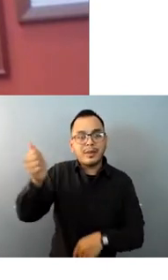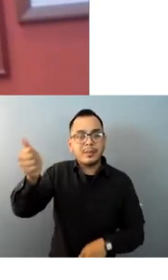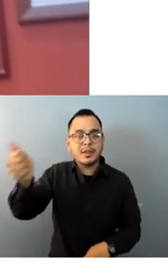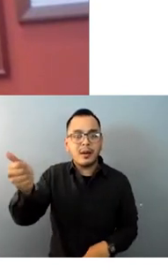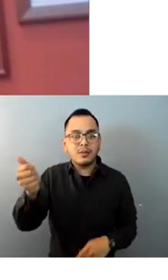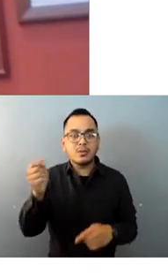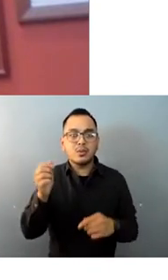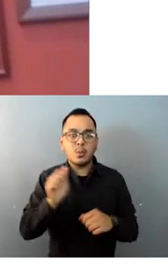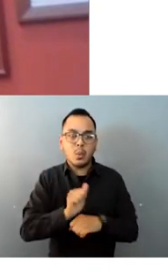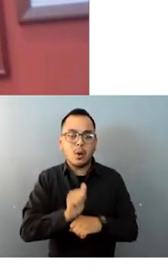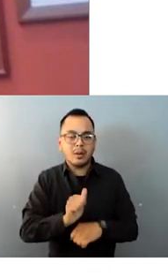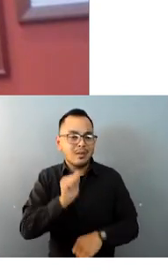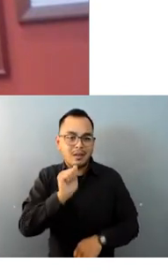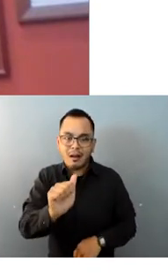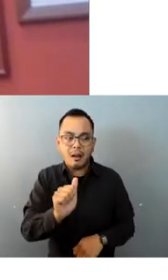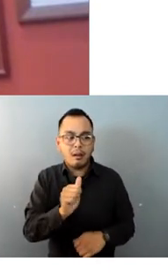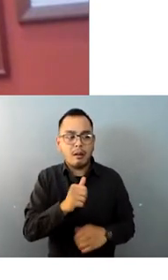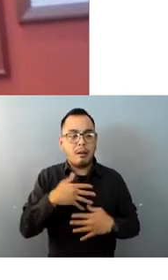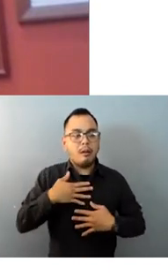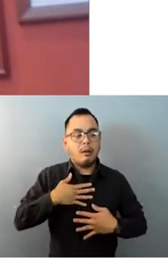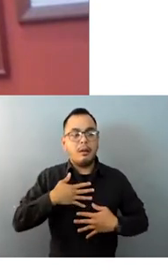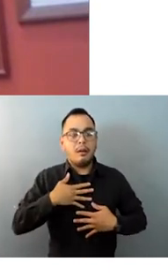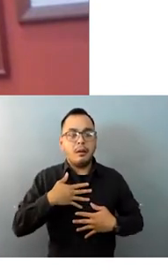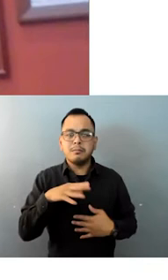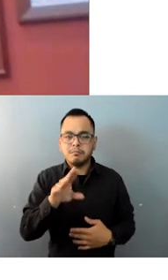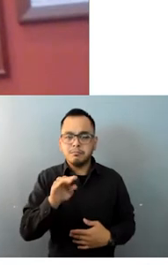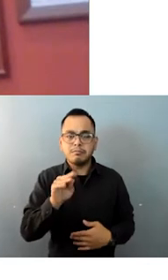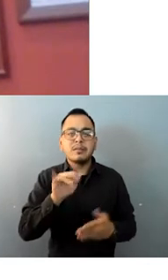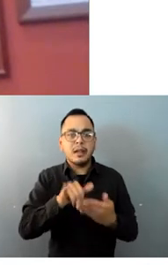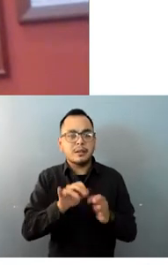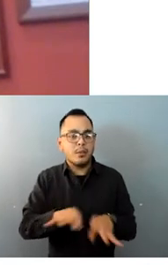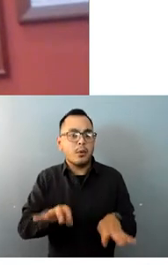why is that important? That's important because